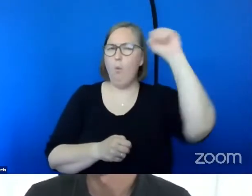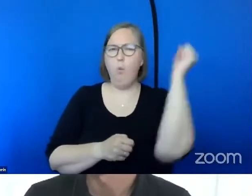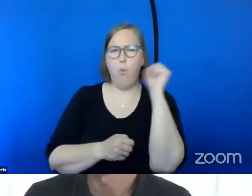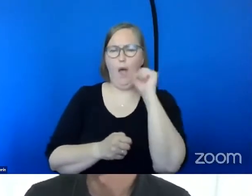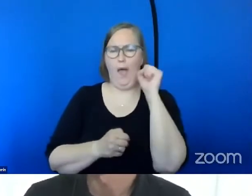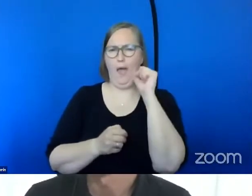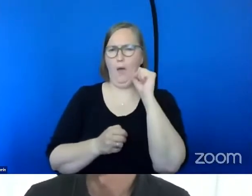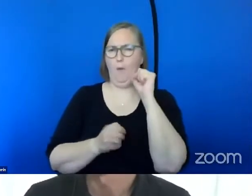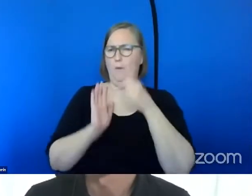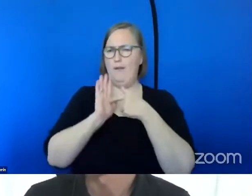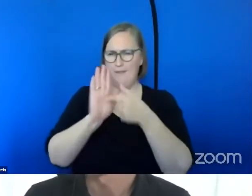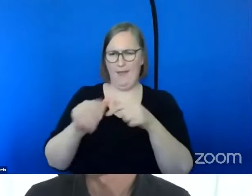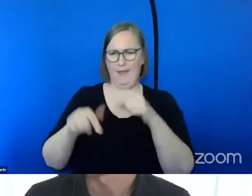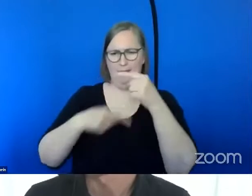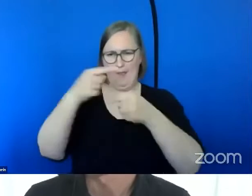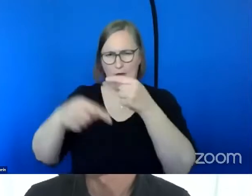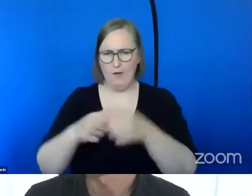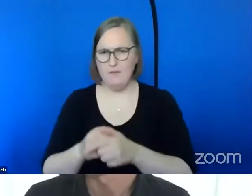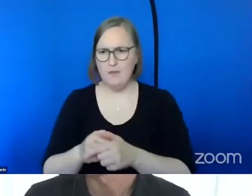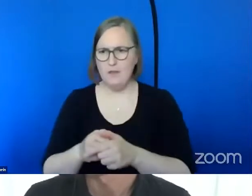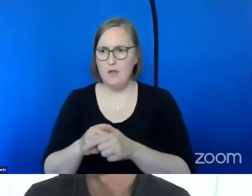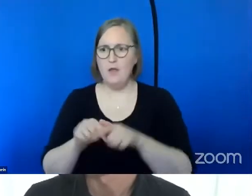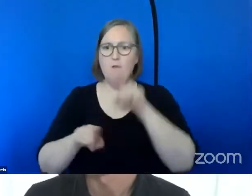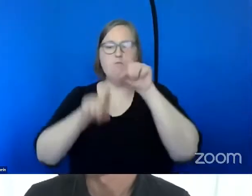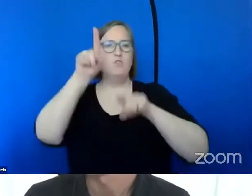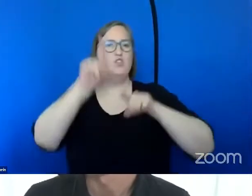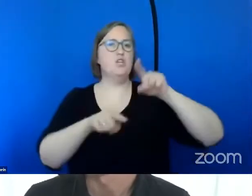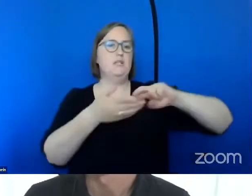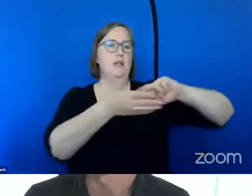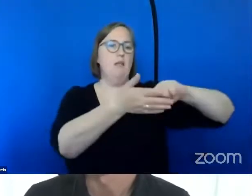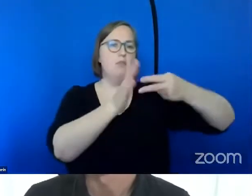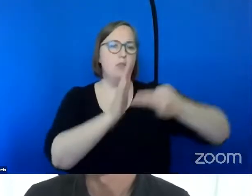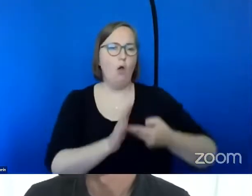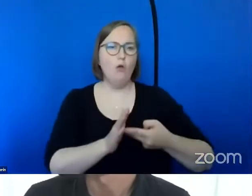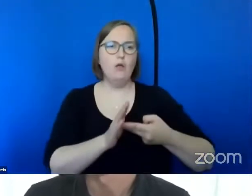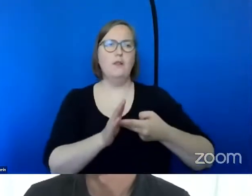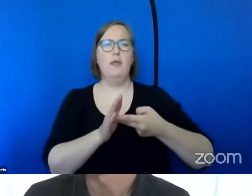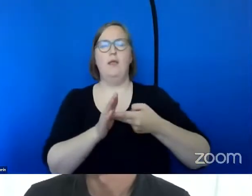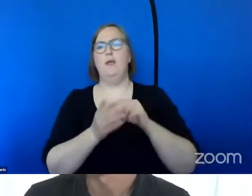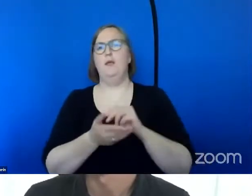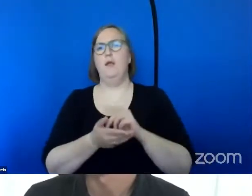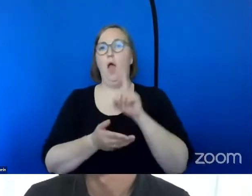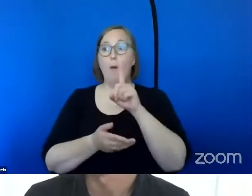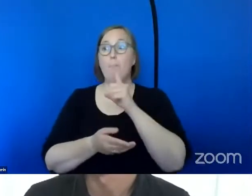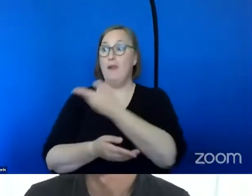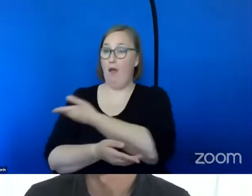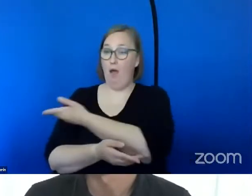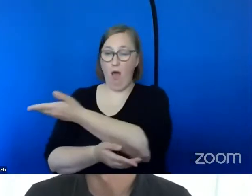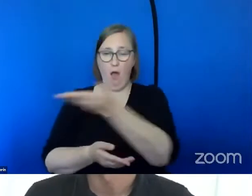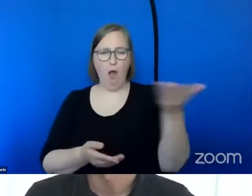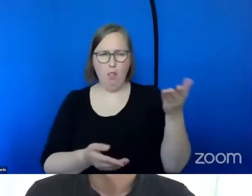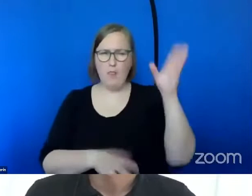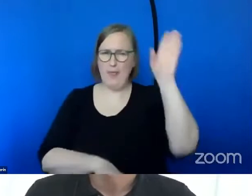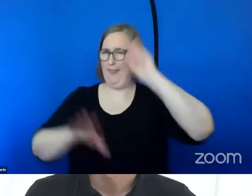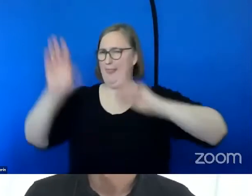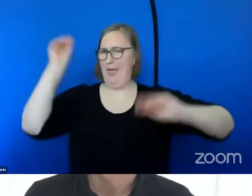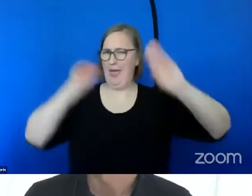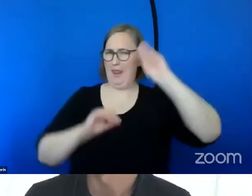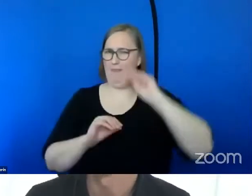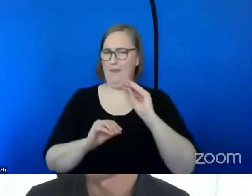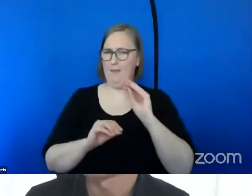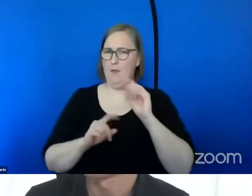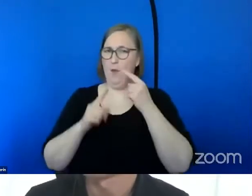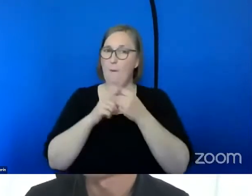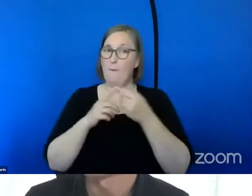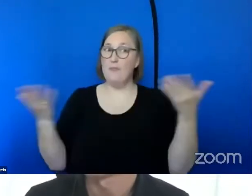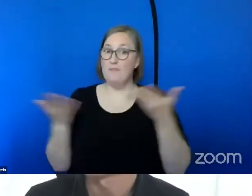compete, who are watching and learning, makes today a very special day. As the head of the CYBATHLON project,